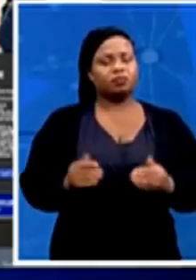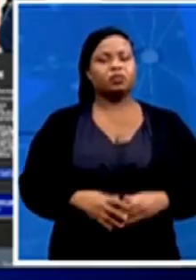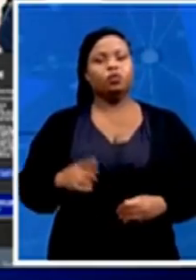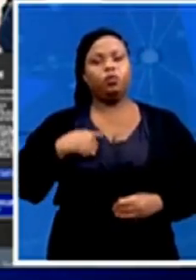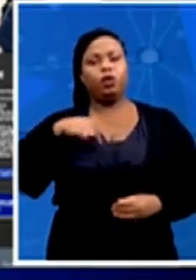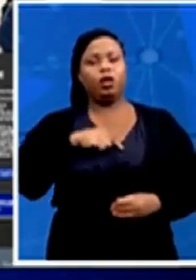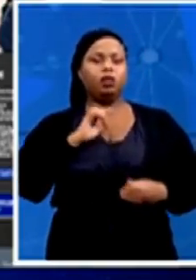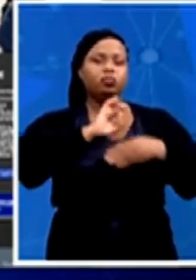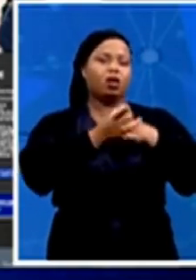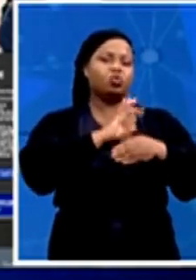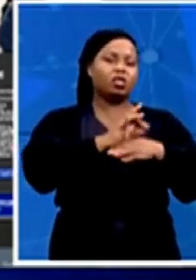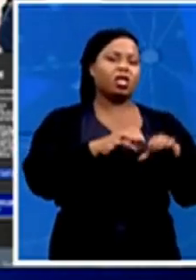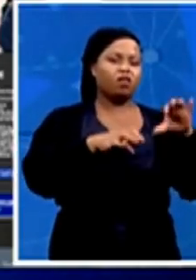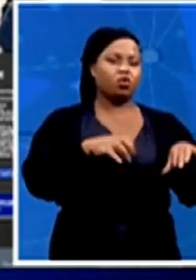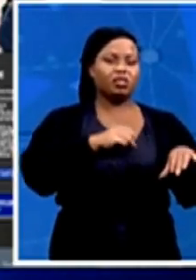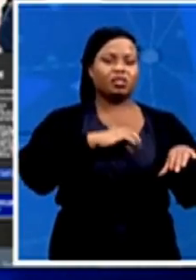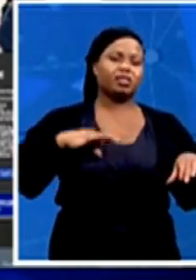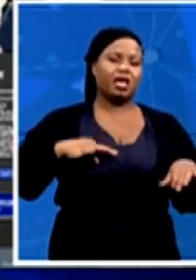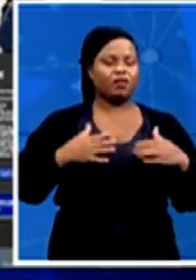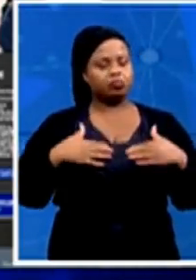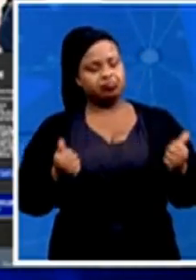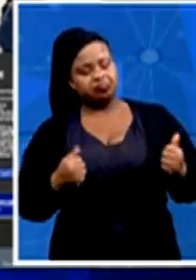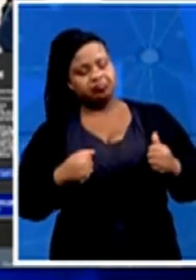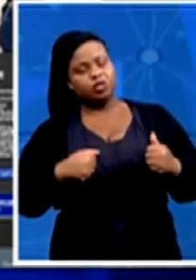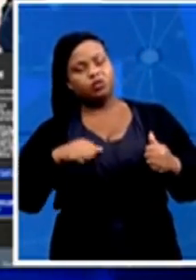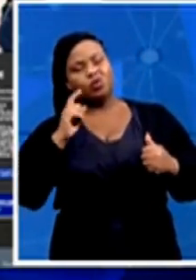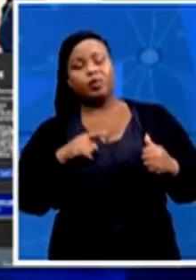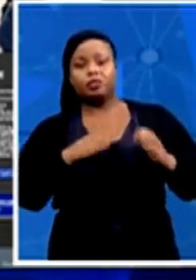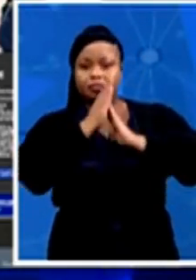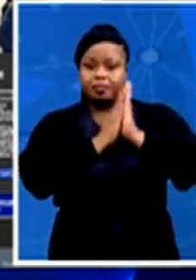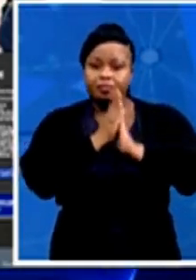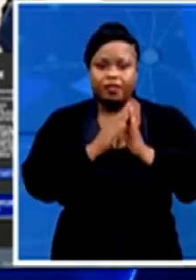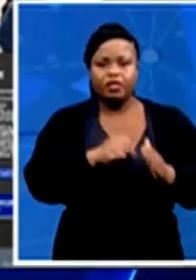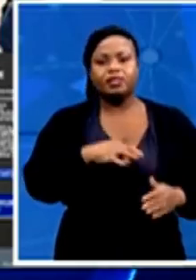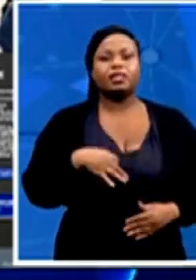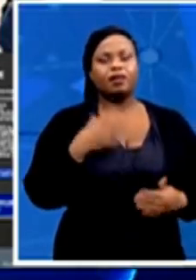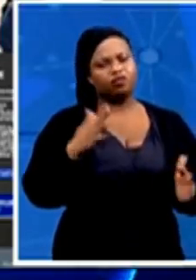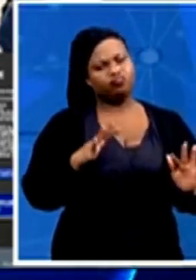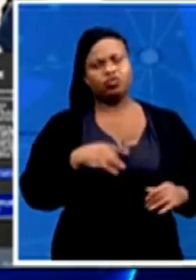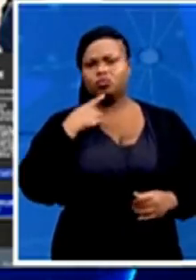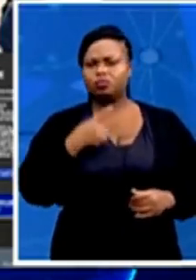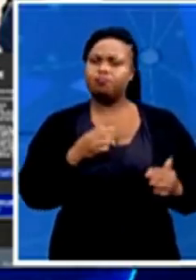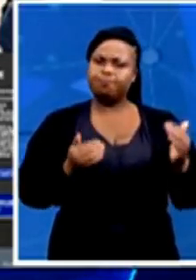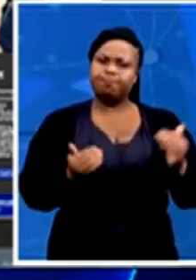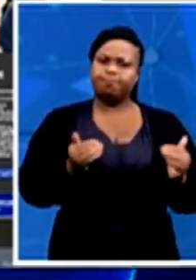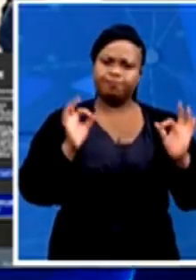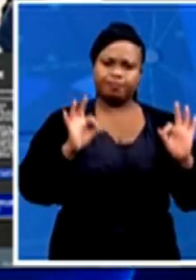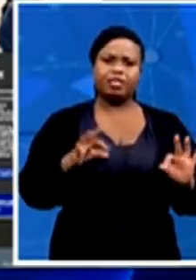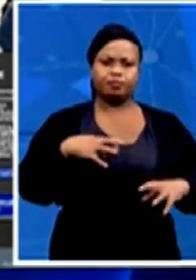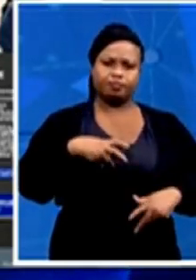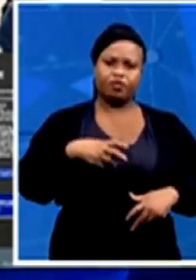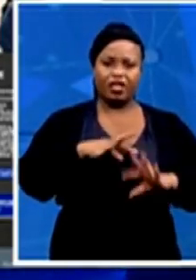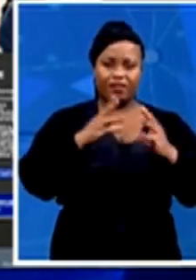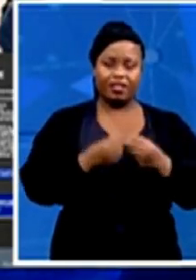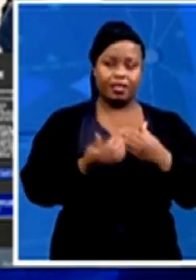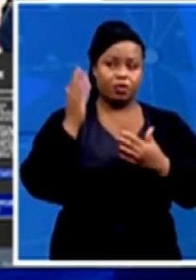well-being, and we've really motivated our staff to be able to cope with what's coming at them. And then the vaccination drive has been